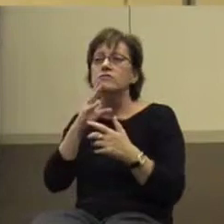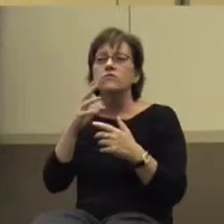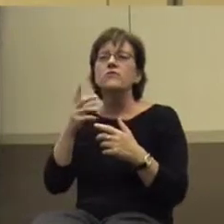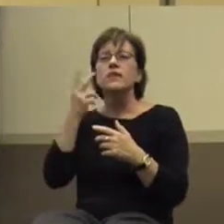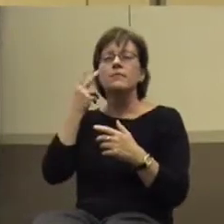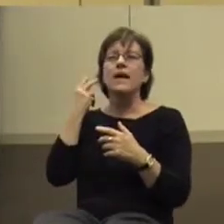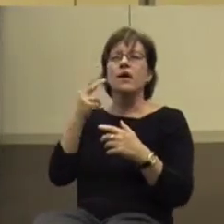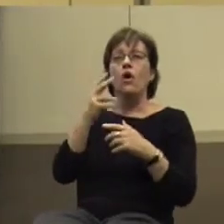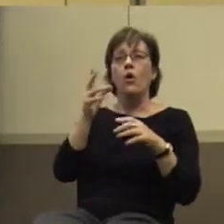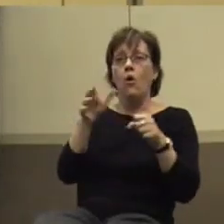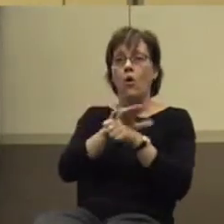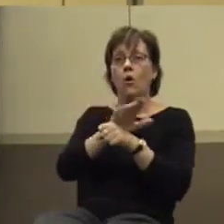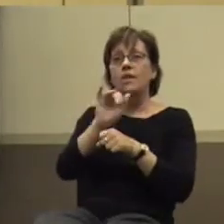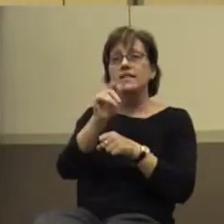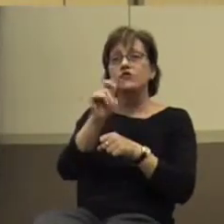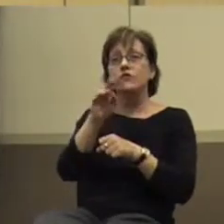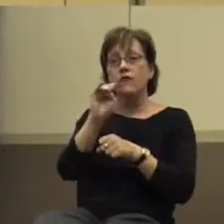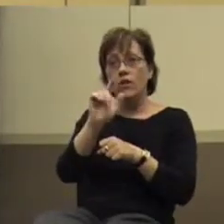Say if you're looking at